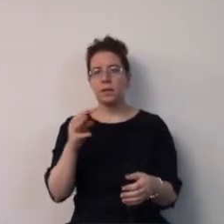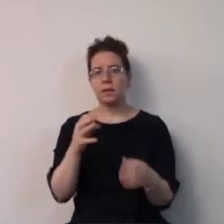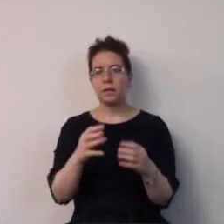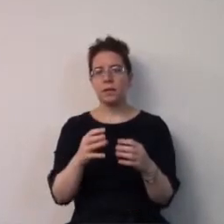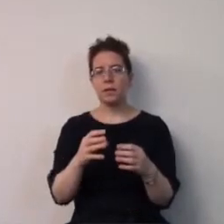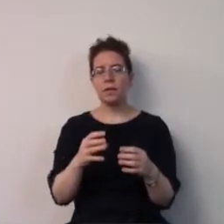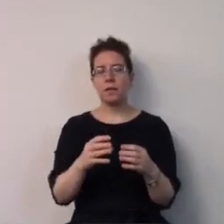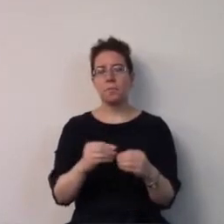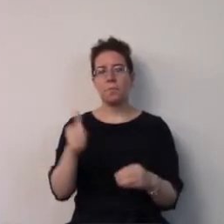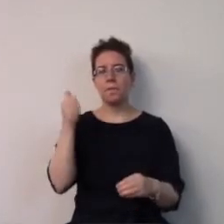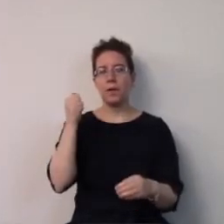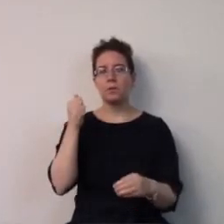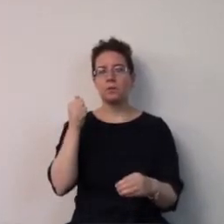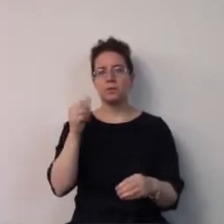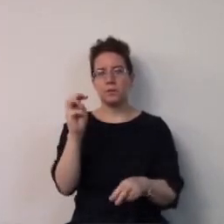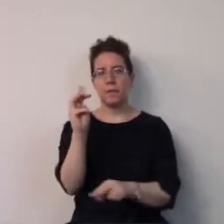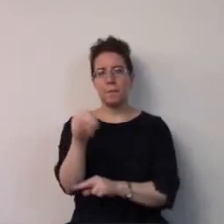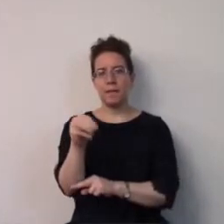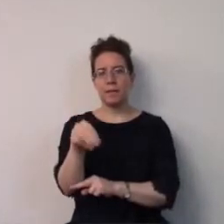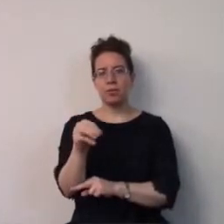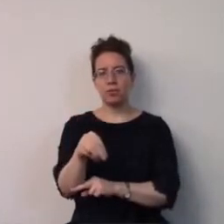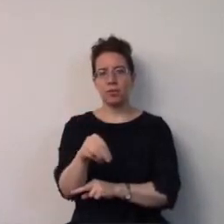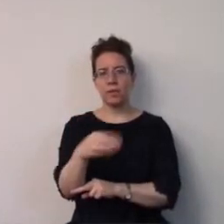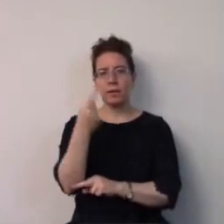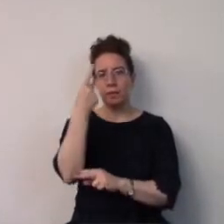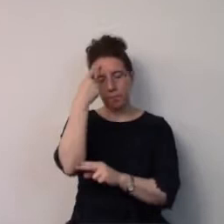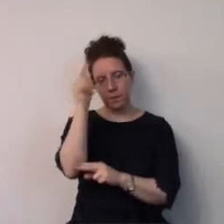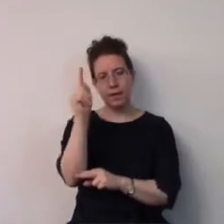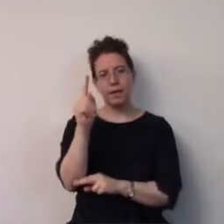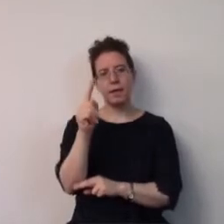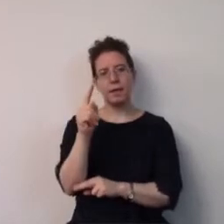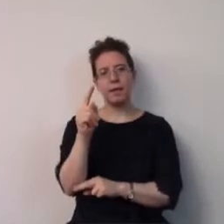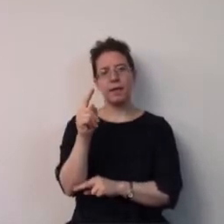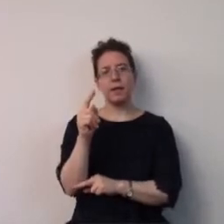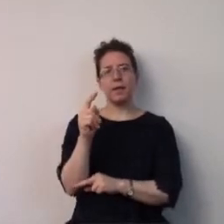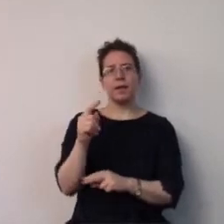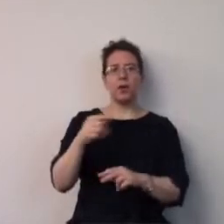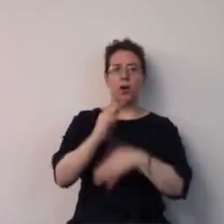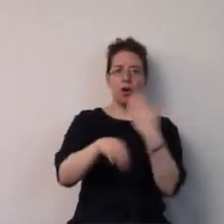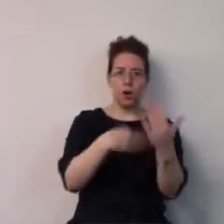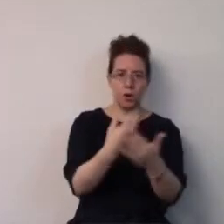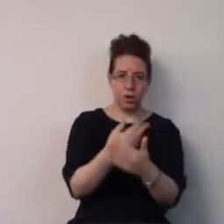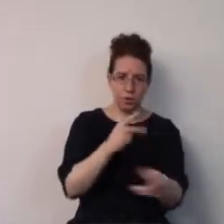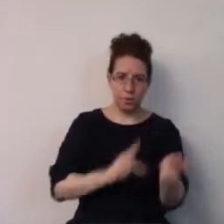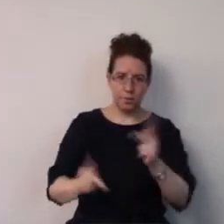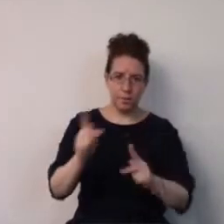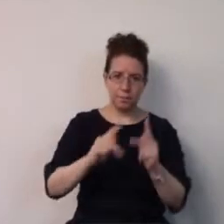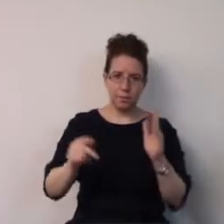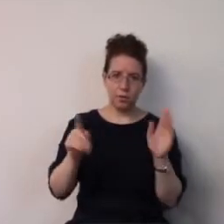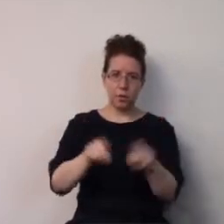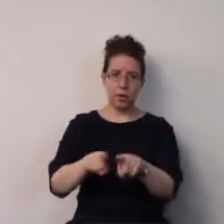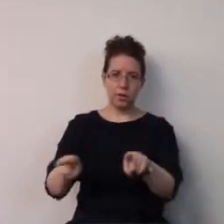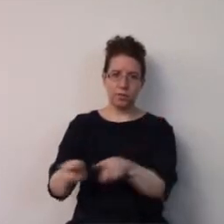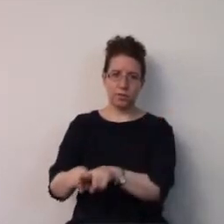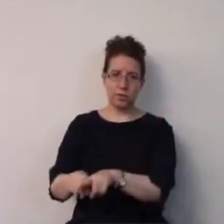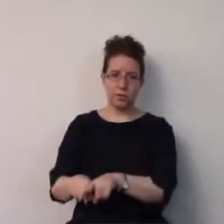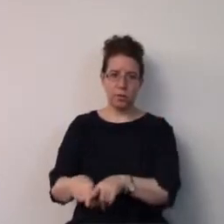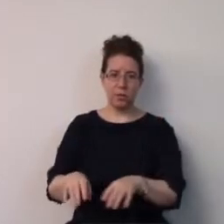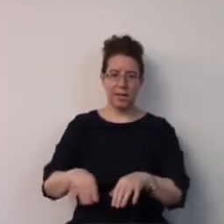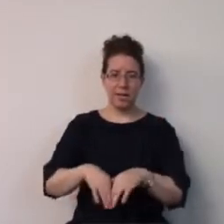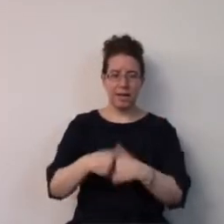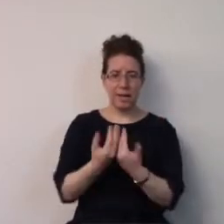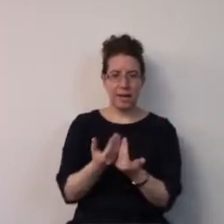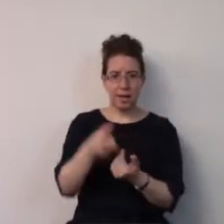says, watch in all things. How is God going to judge the dead and the living? Because he